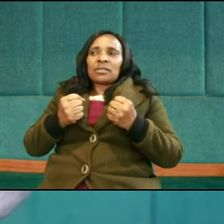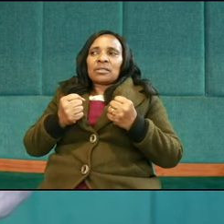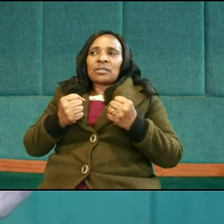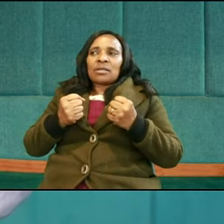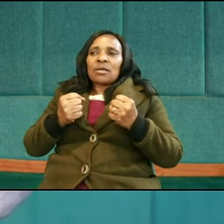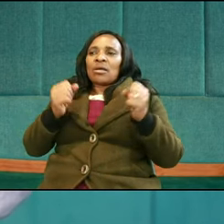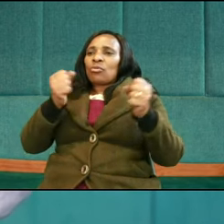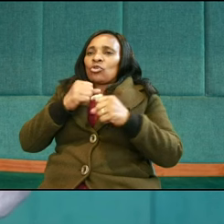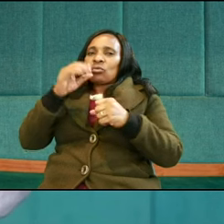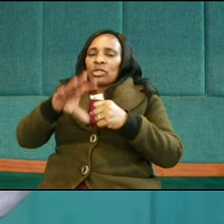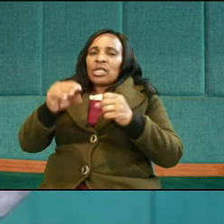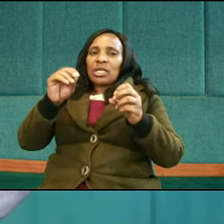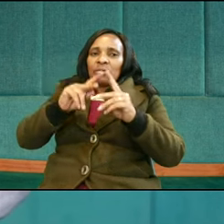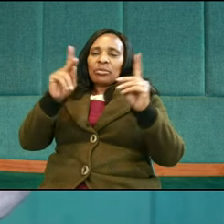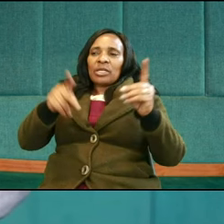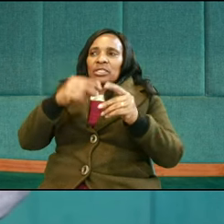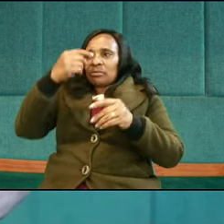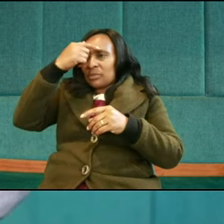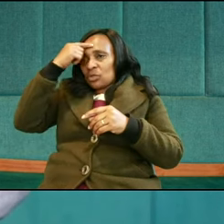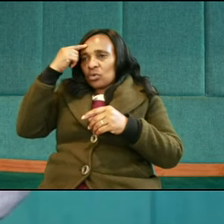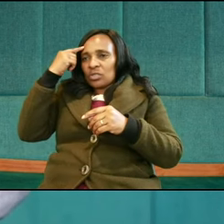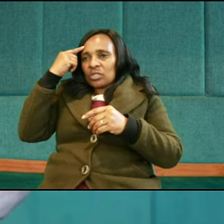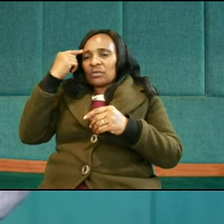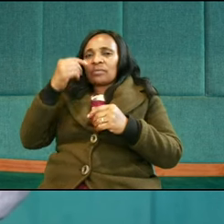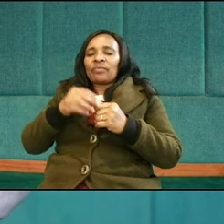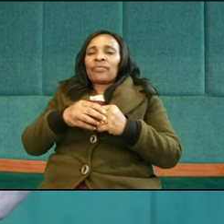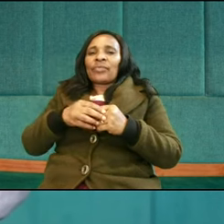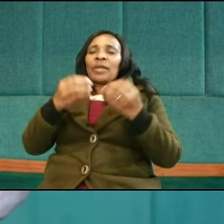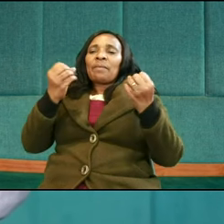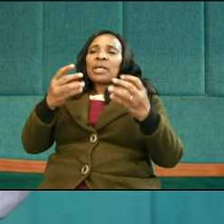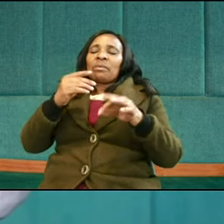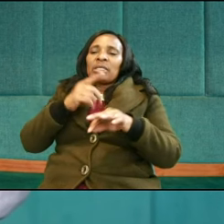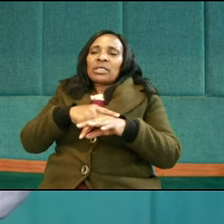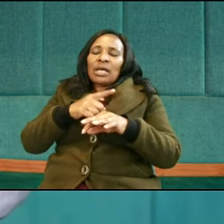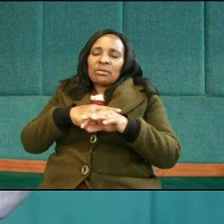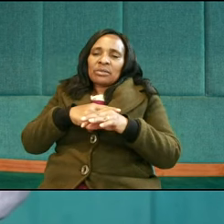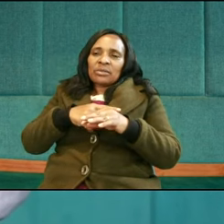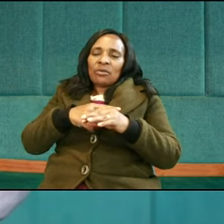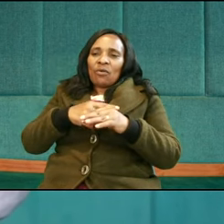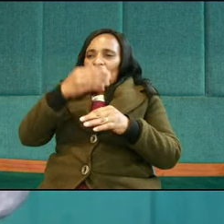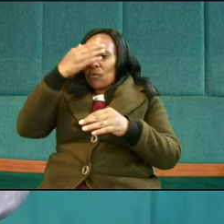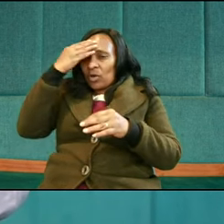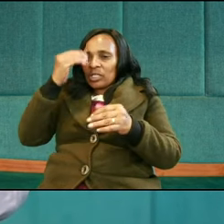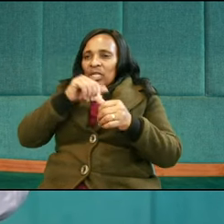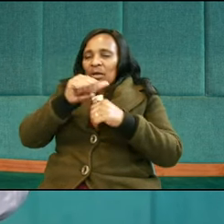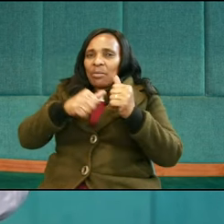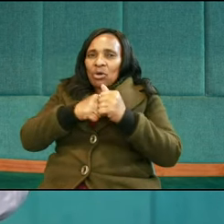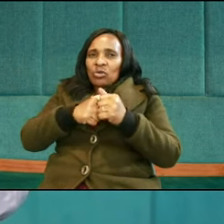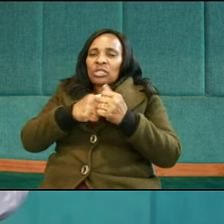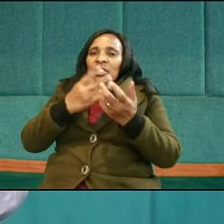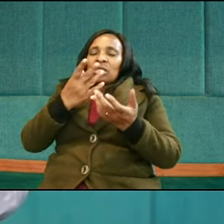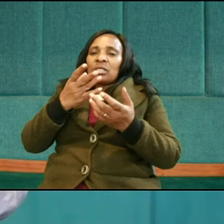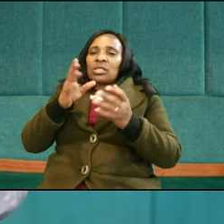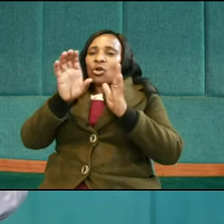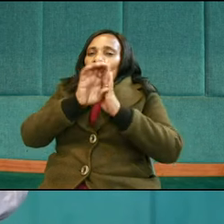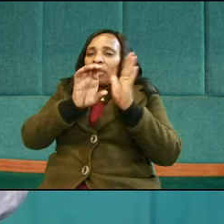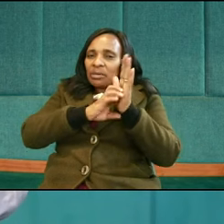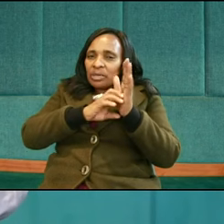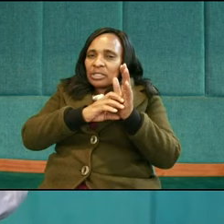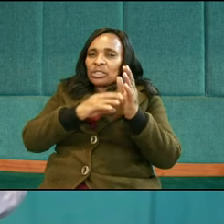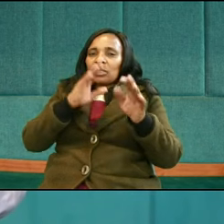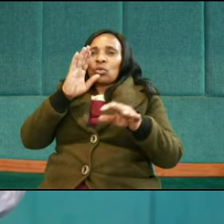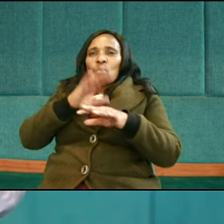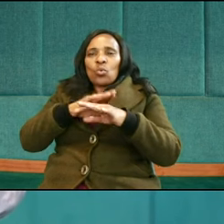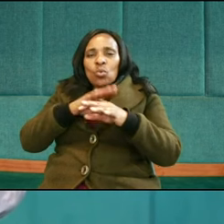will not take place, because many a times we forget about the commandments and also the good